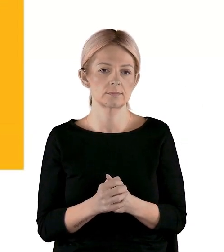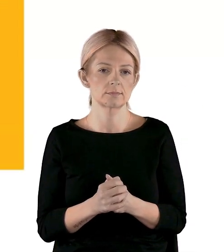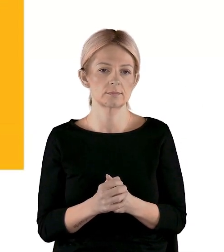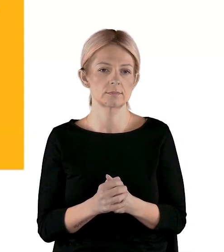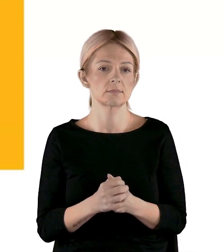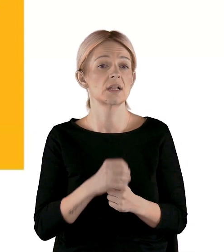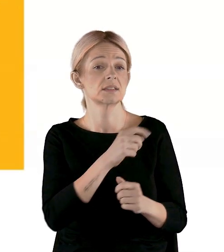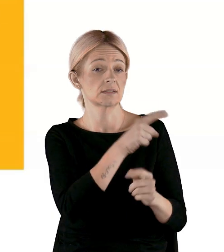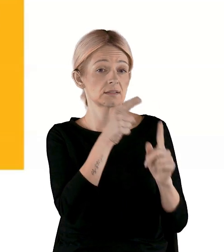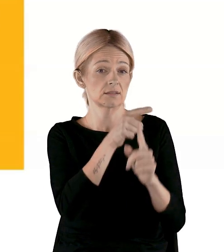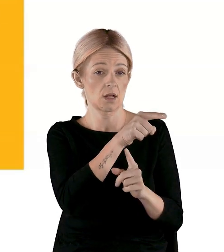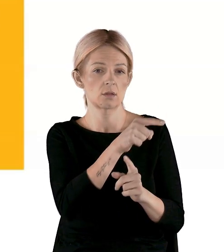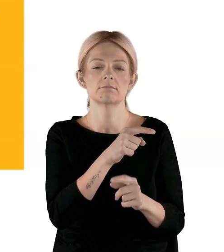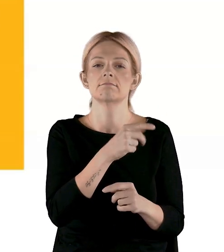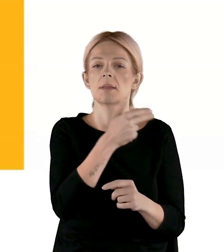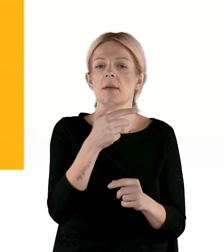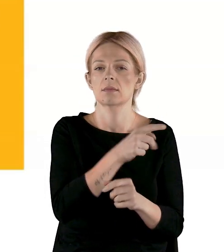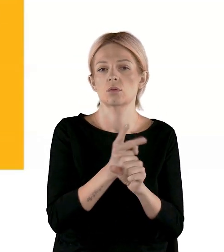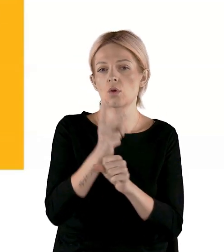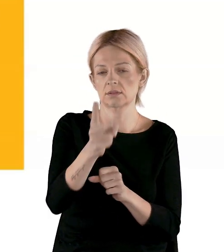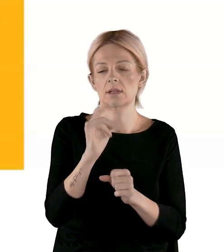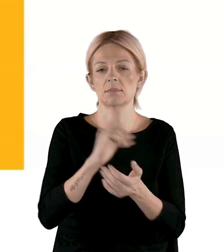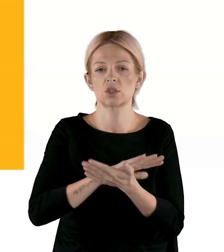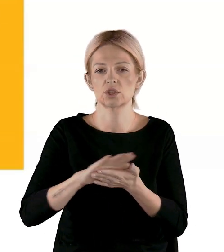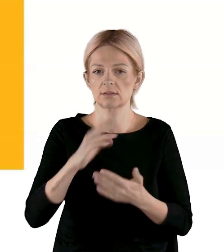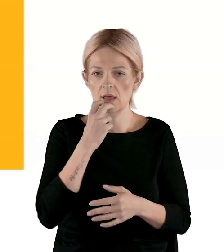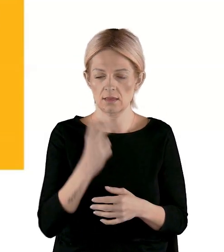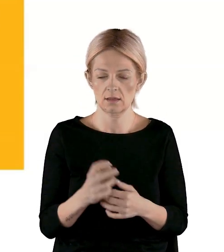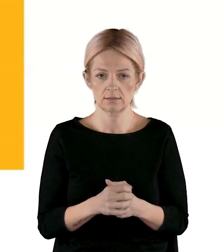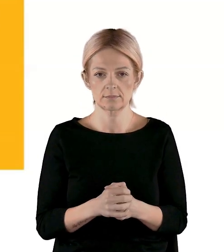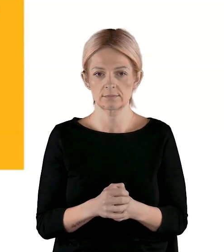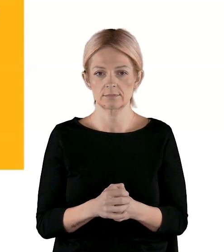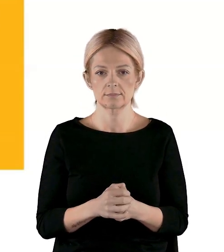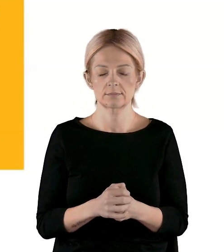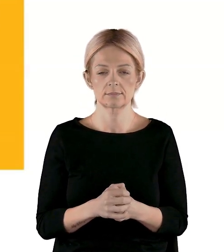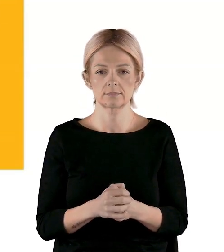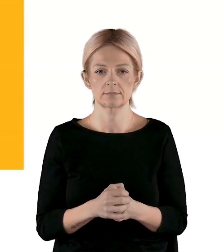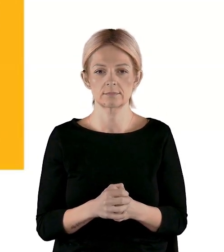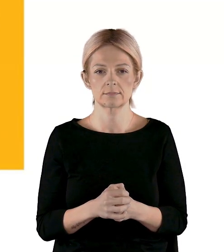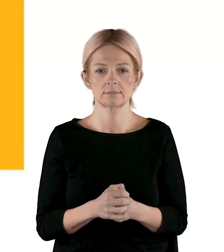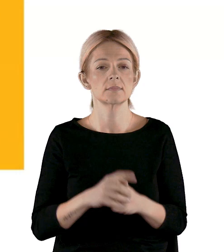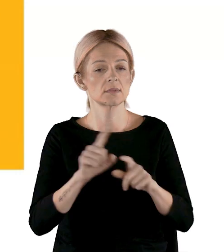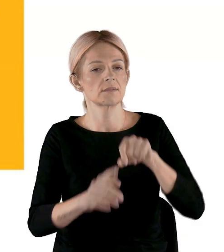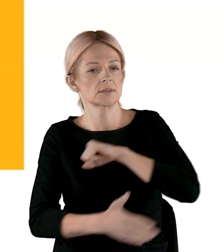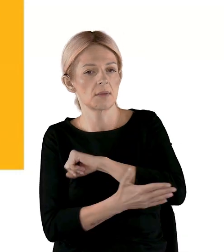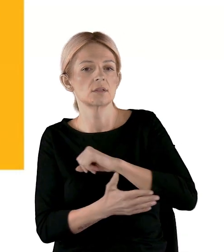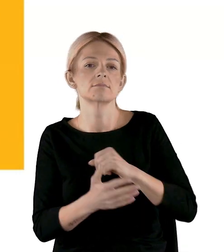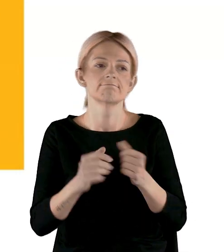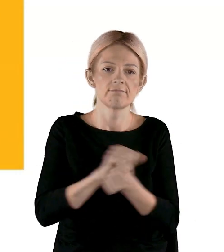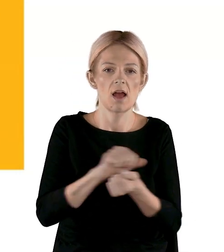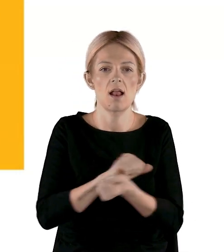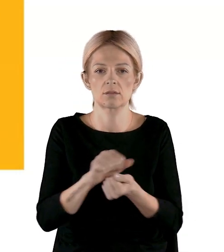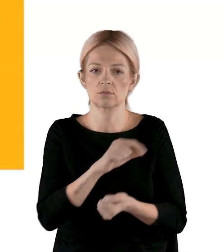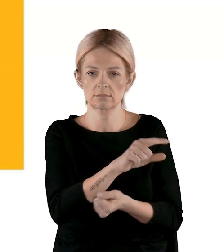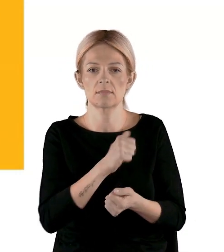the importance of goal number 7 of the Global Goals for Sustainable Development. Goal